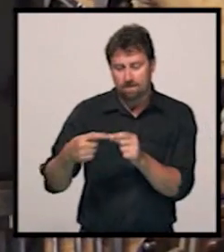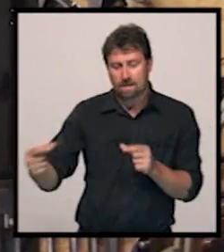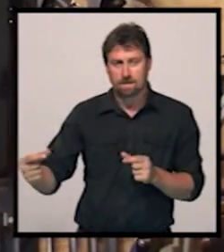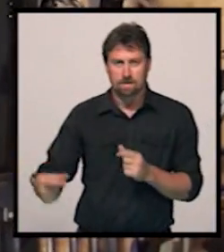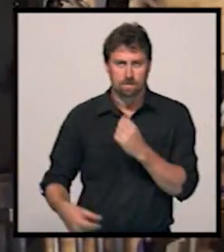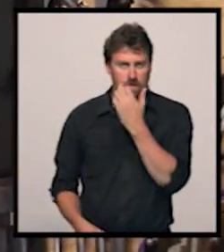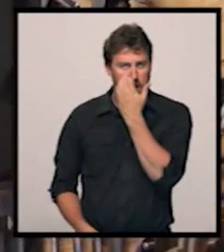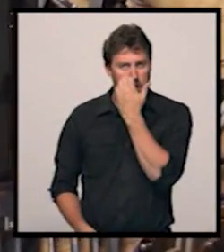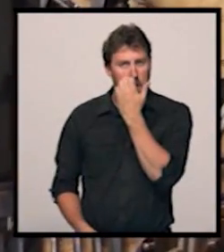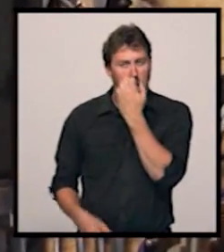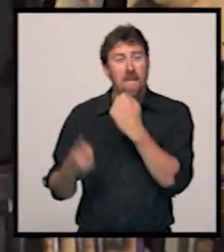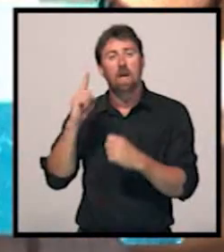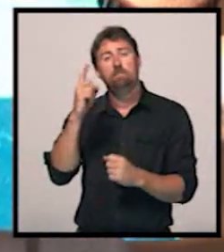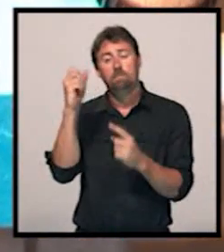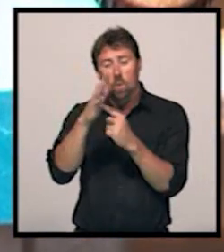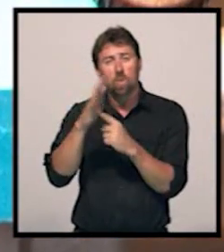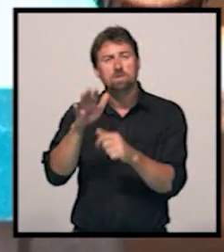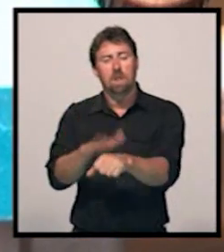And feed it through slowly.